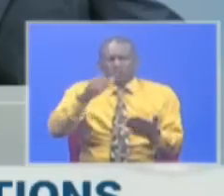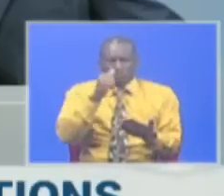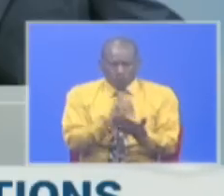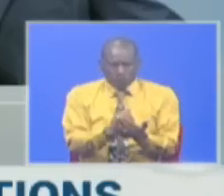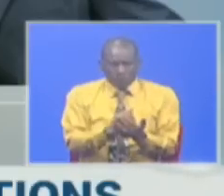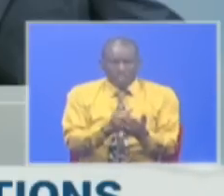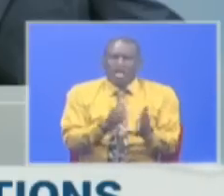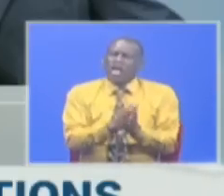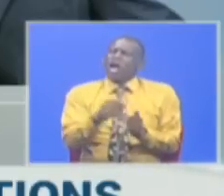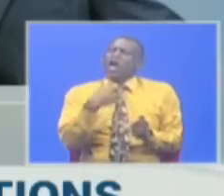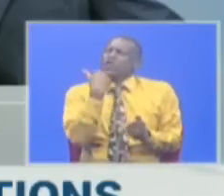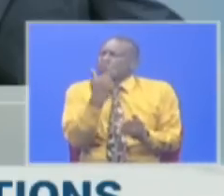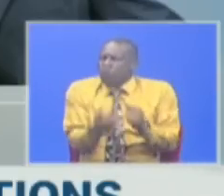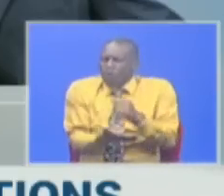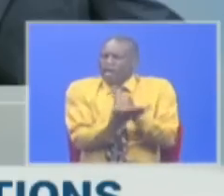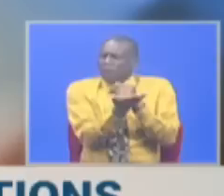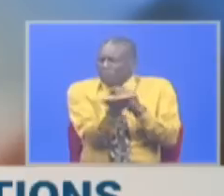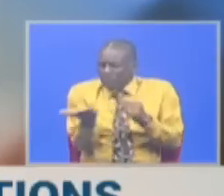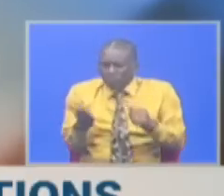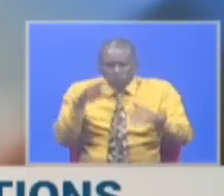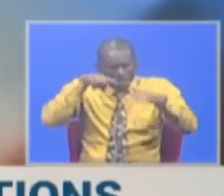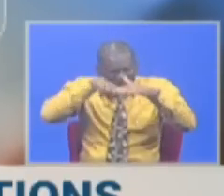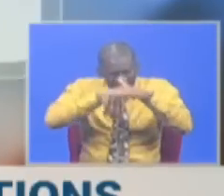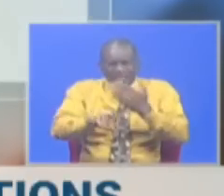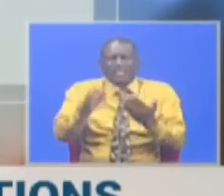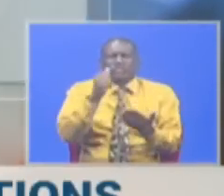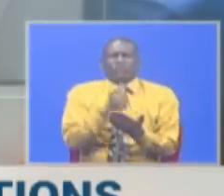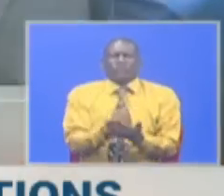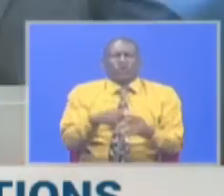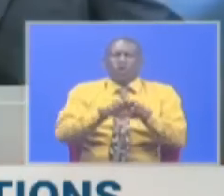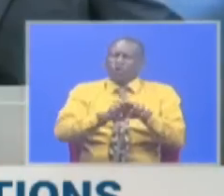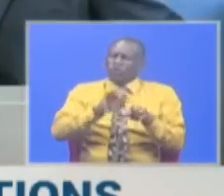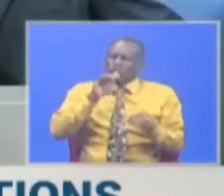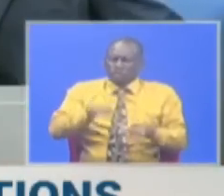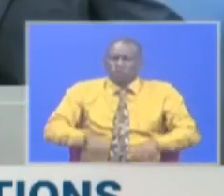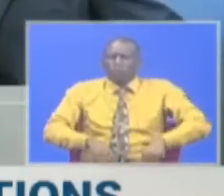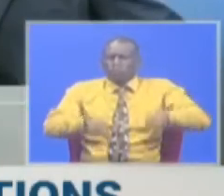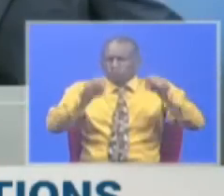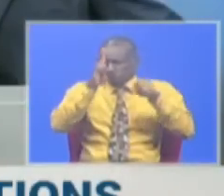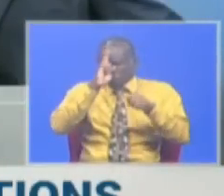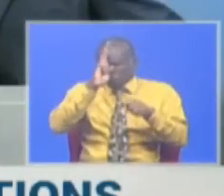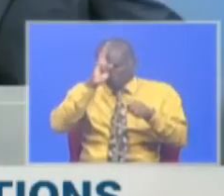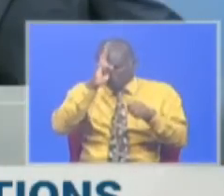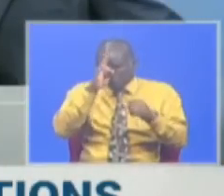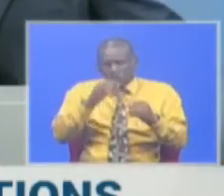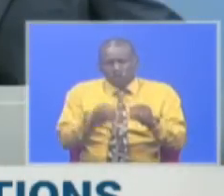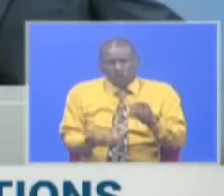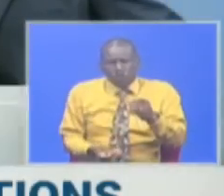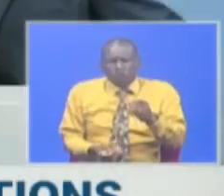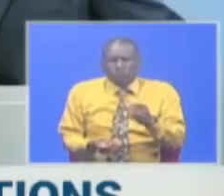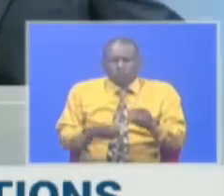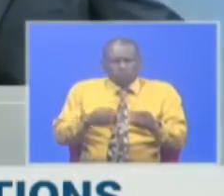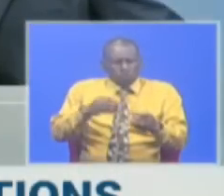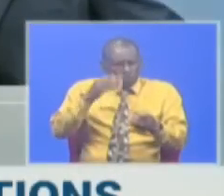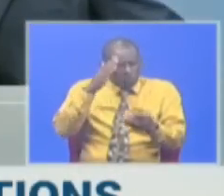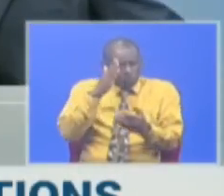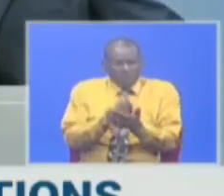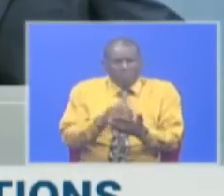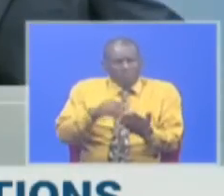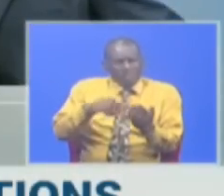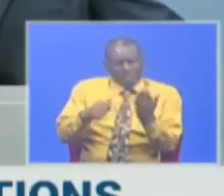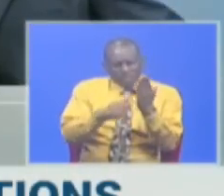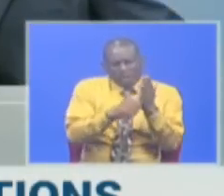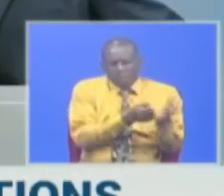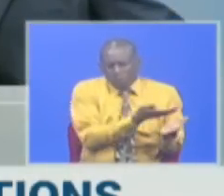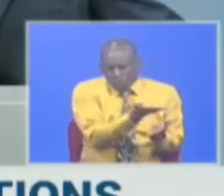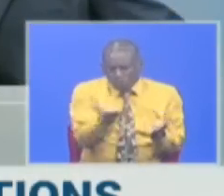who facilitated their entry. He's also urging Inspector General Mutyambai to establish the identity of those who accompanied